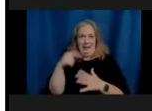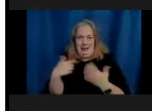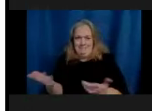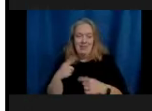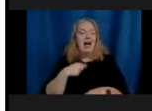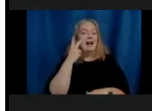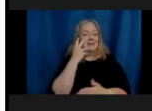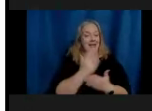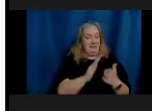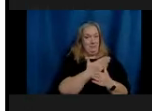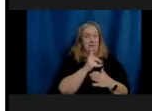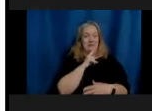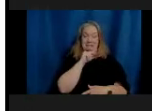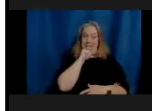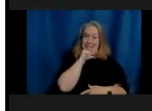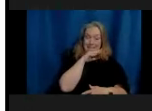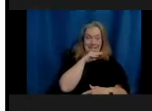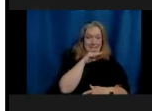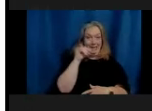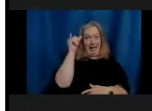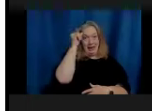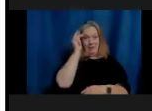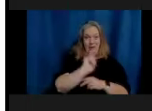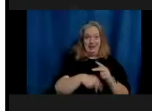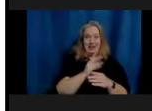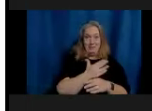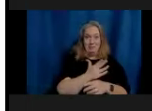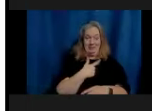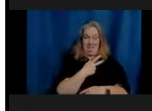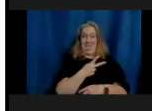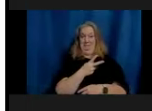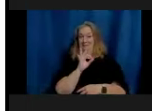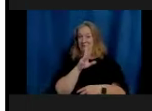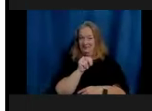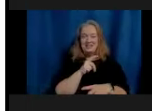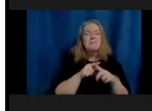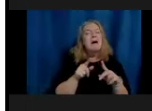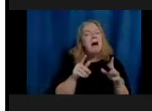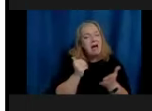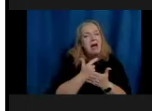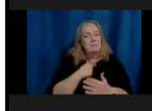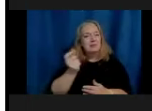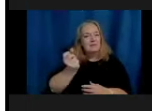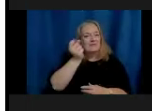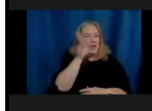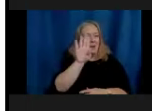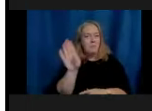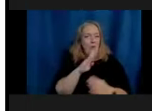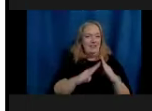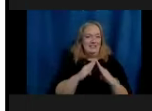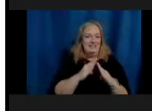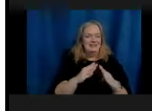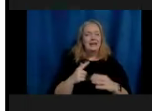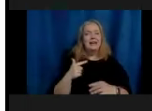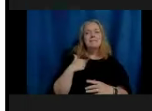mix. But it was kind of fun to understand Boise a little bit more, especially given that I'm used to an East